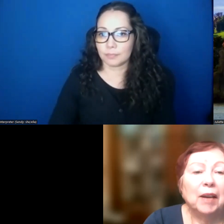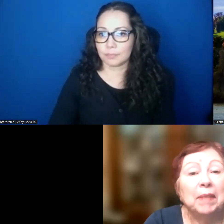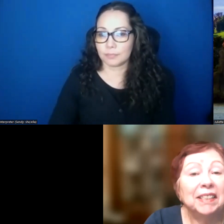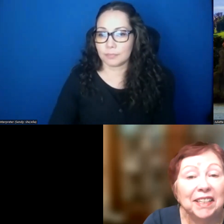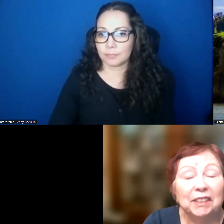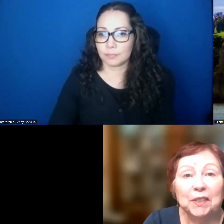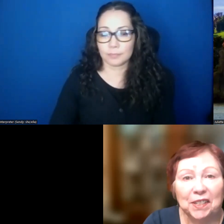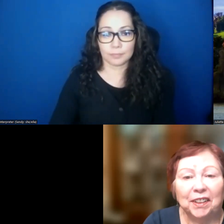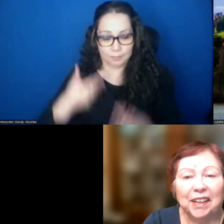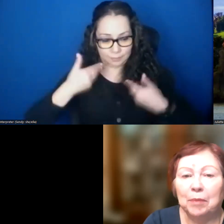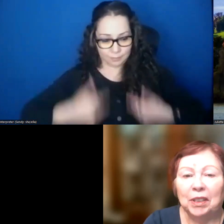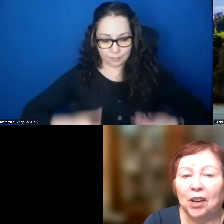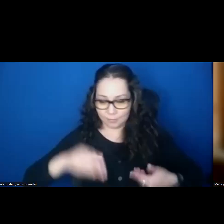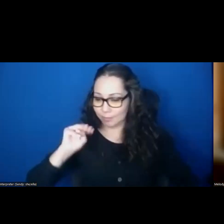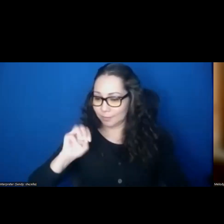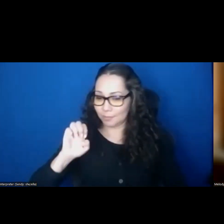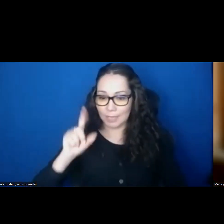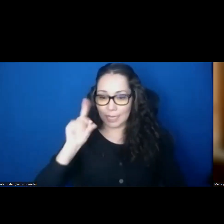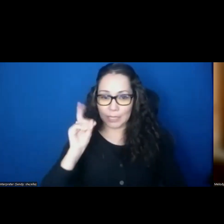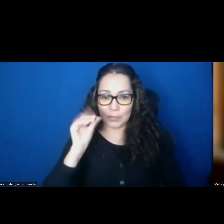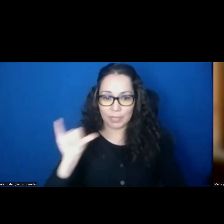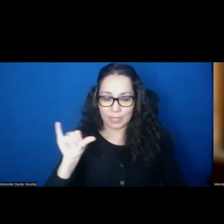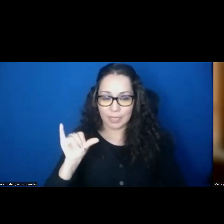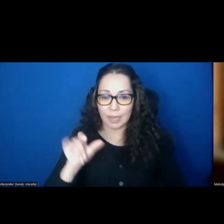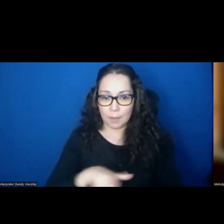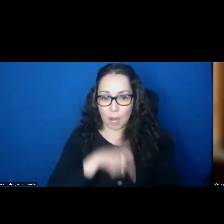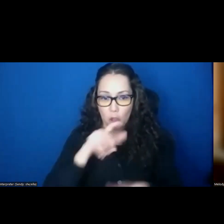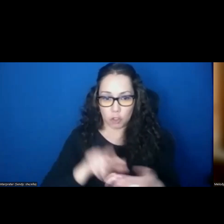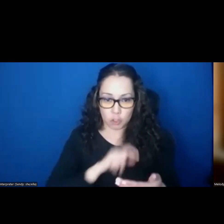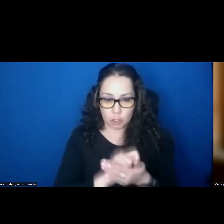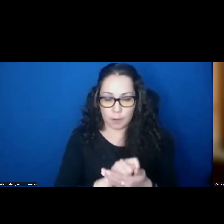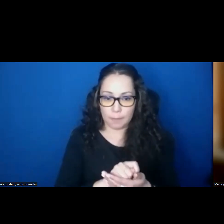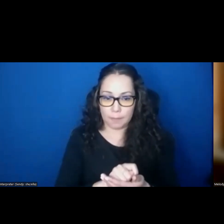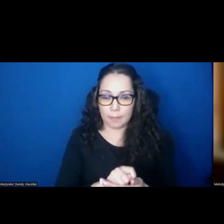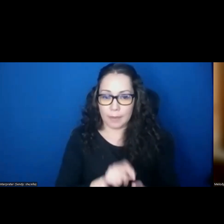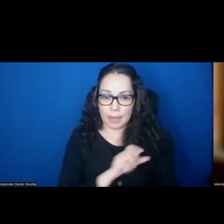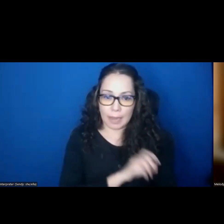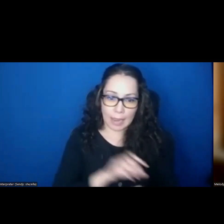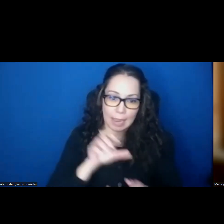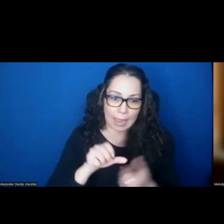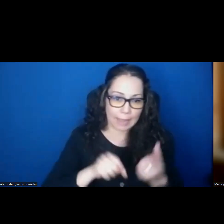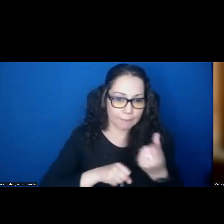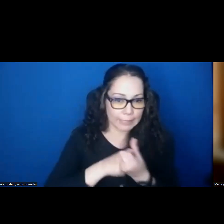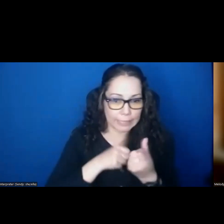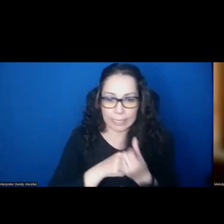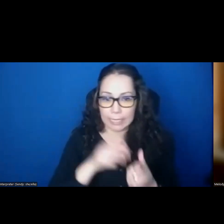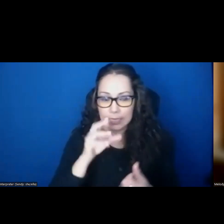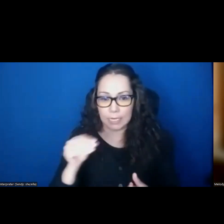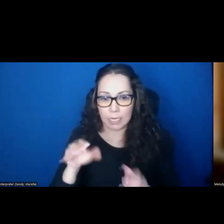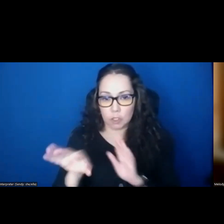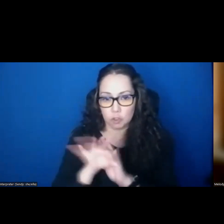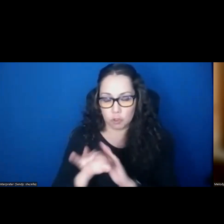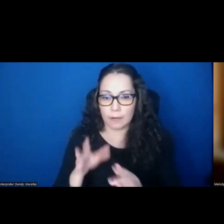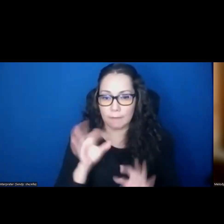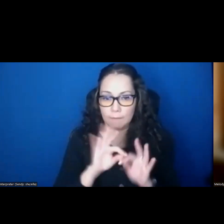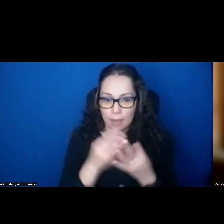I'm Melody Taylor Stark. I'm a long term care advocate, chosen family member, and my husband who